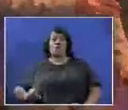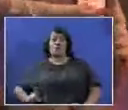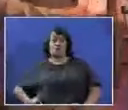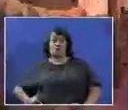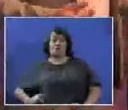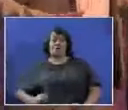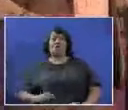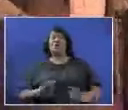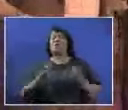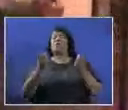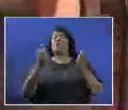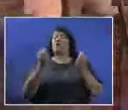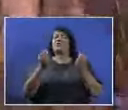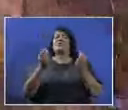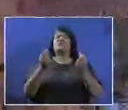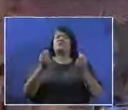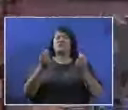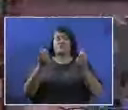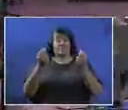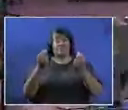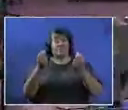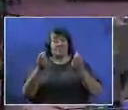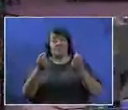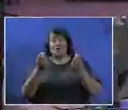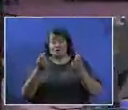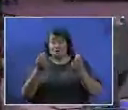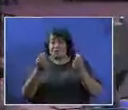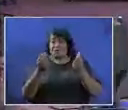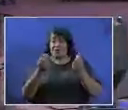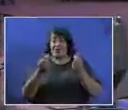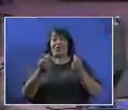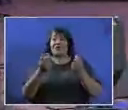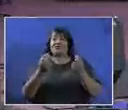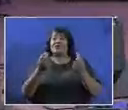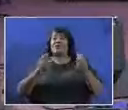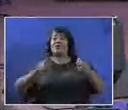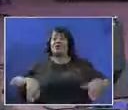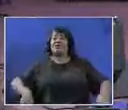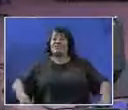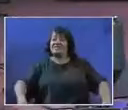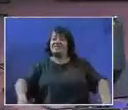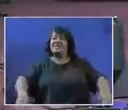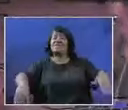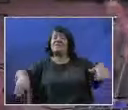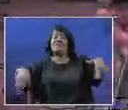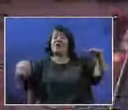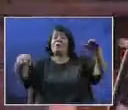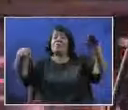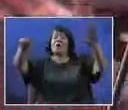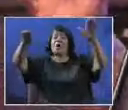So if you don't have nothing else to do, just lift up holy hands.